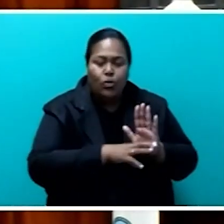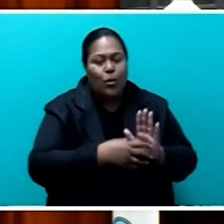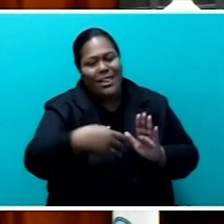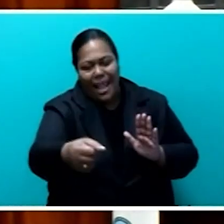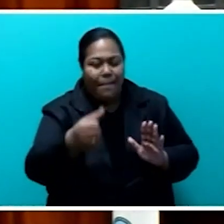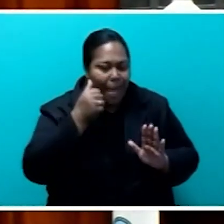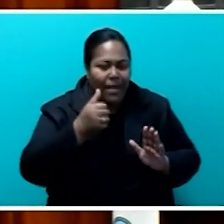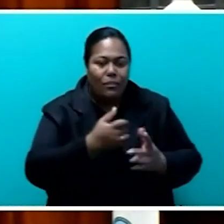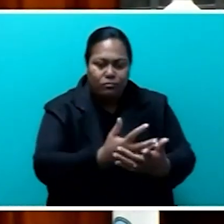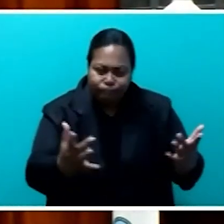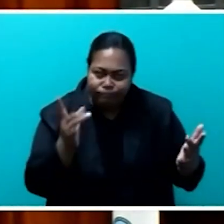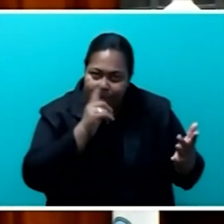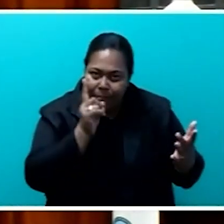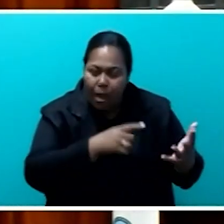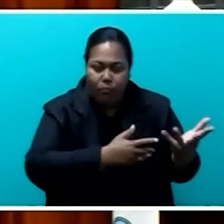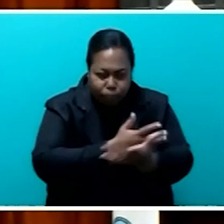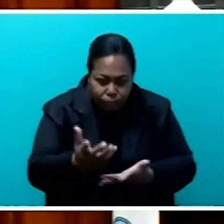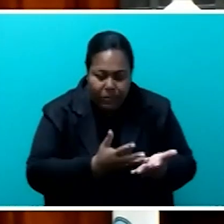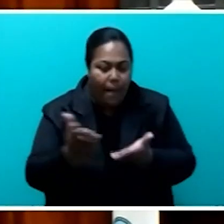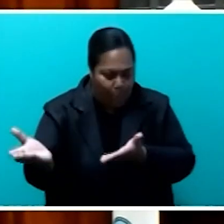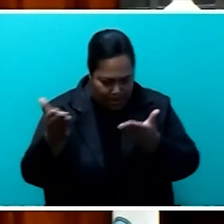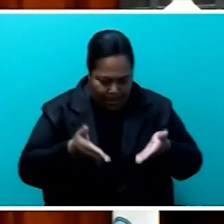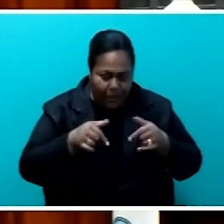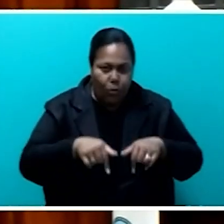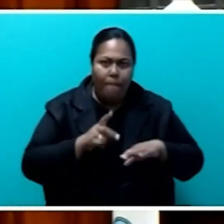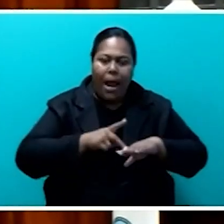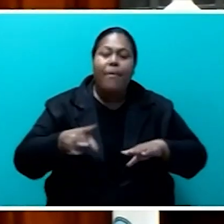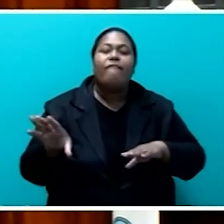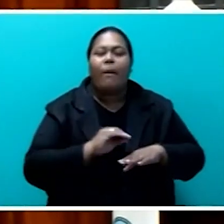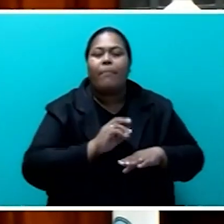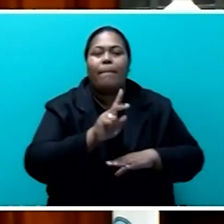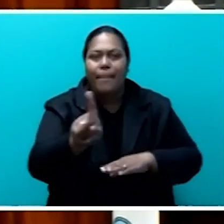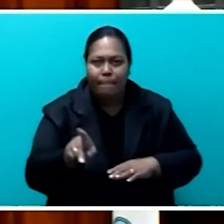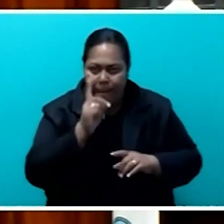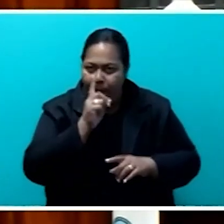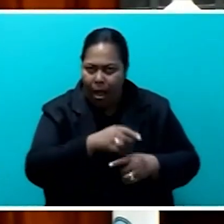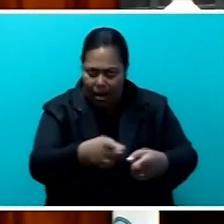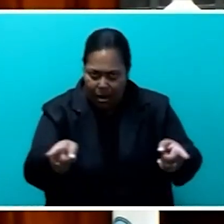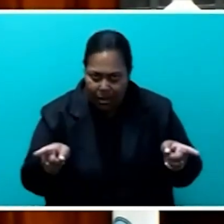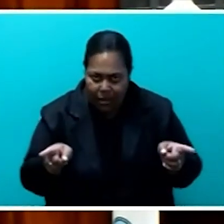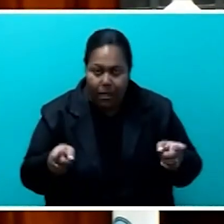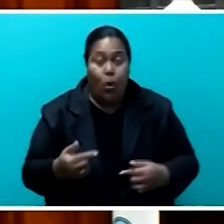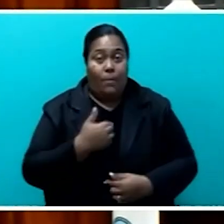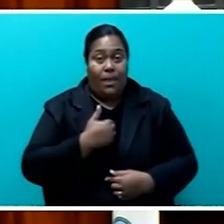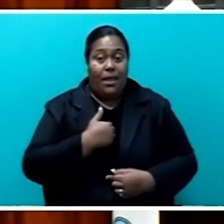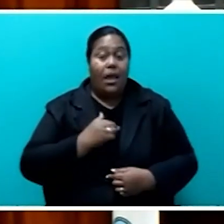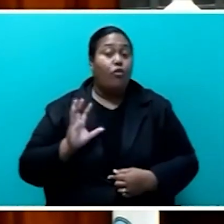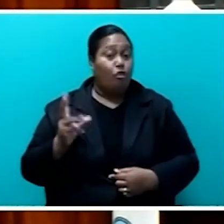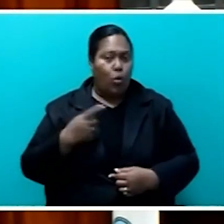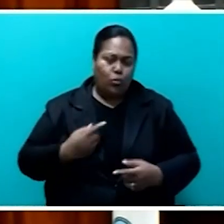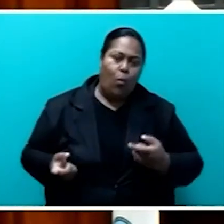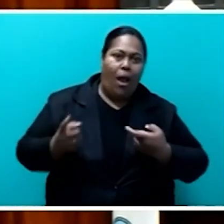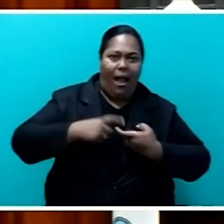people and it comes back to this House from the people. And when we and those that come after us to this august